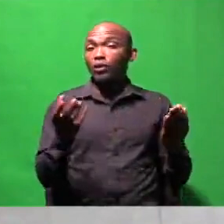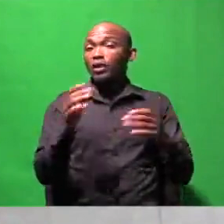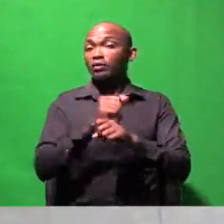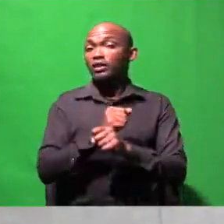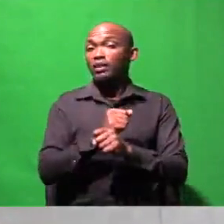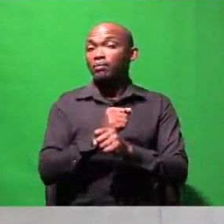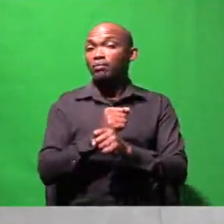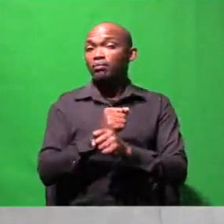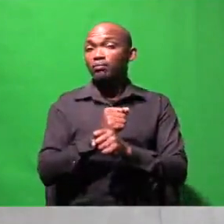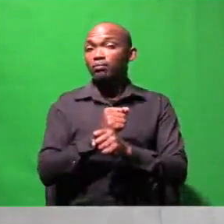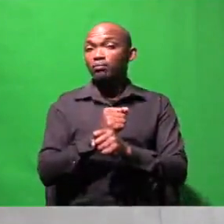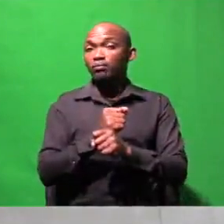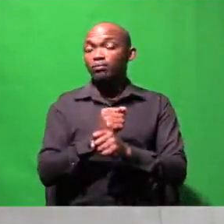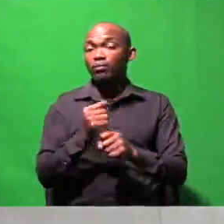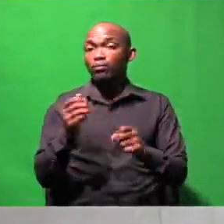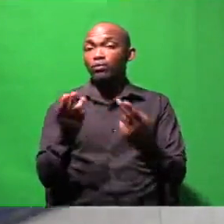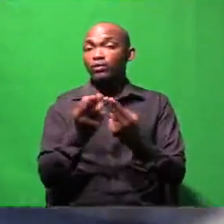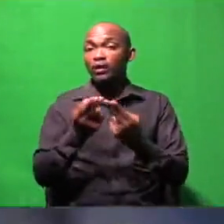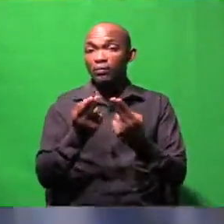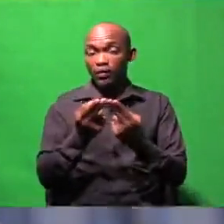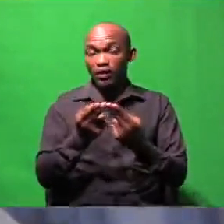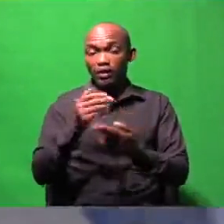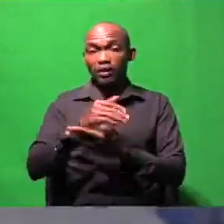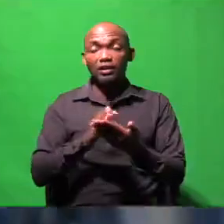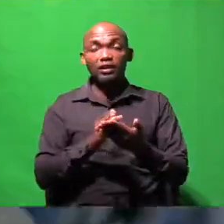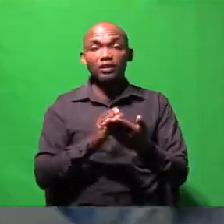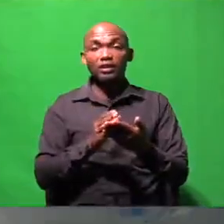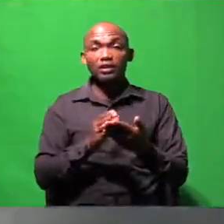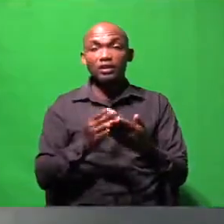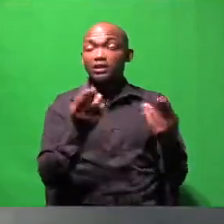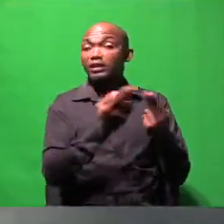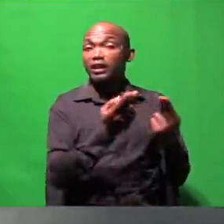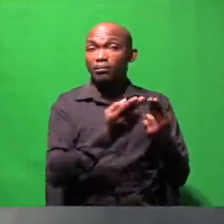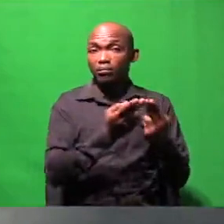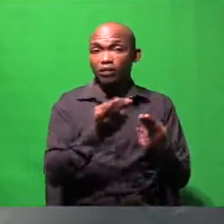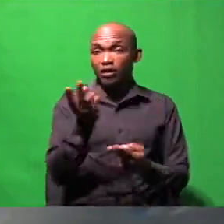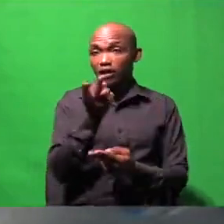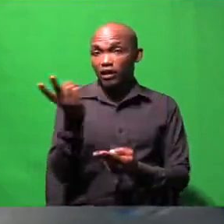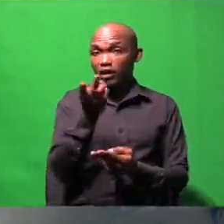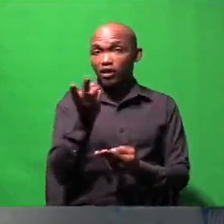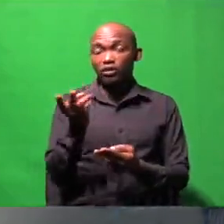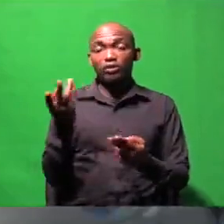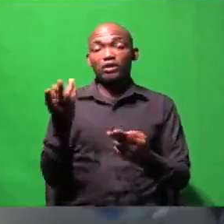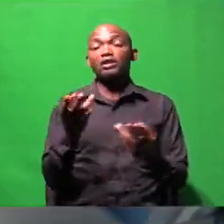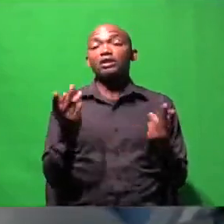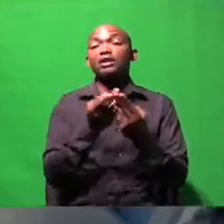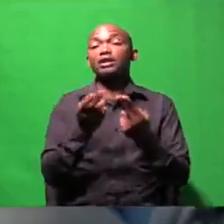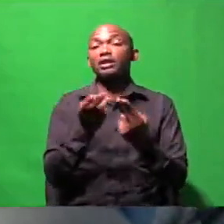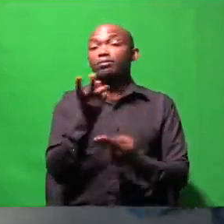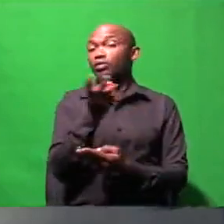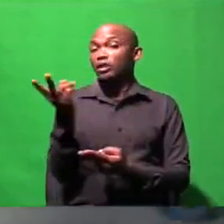common. So we make sure that this match to the